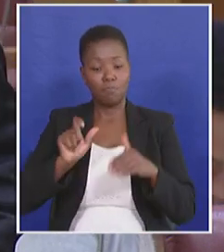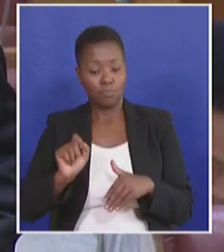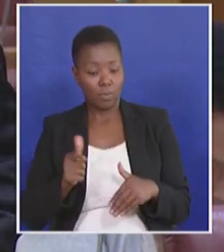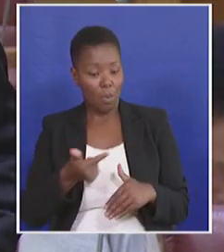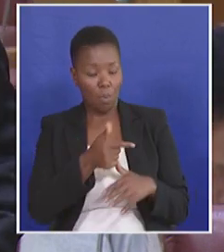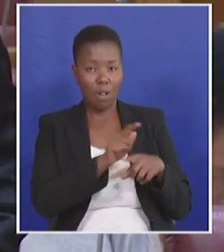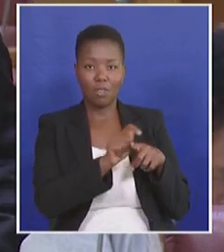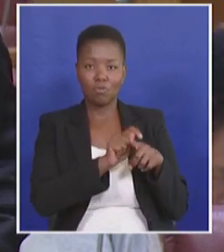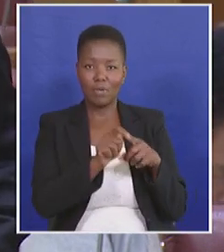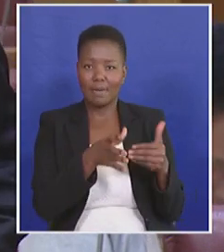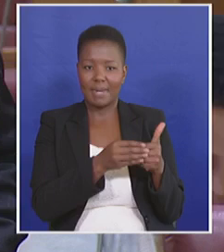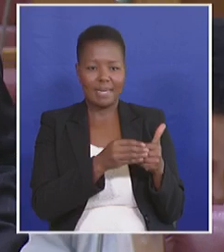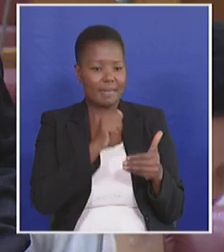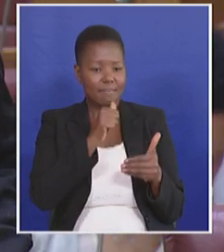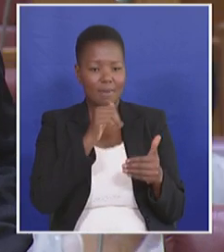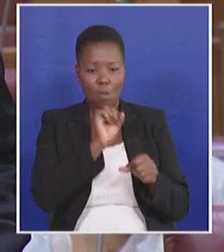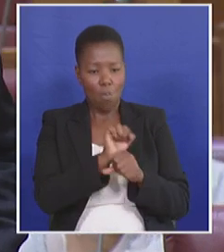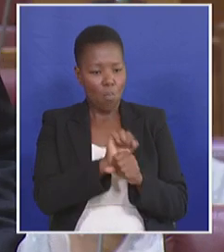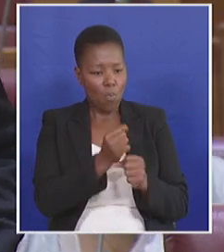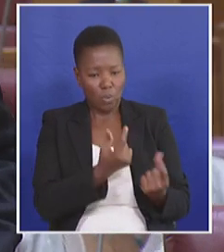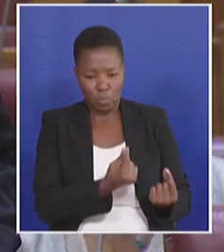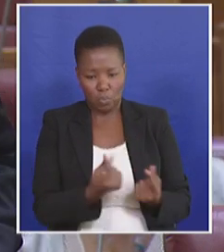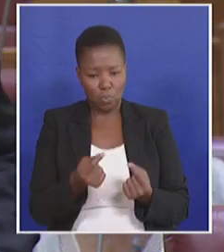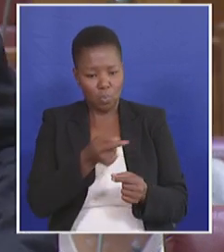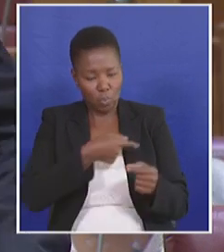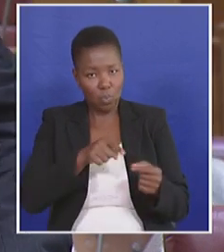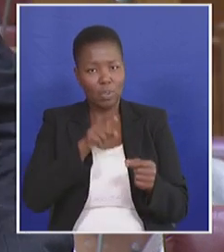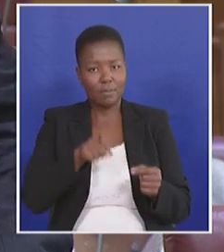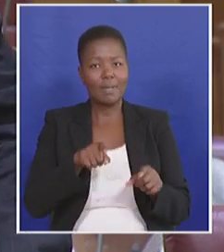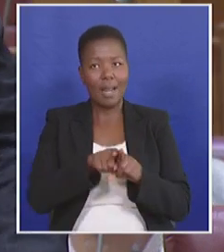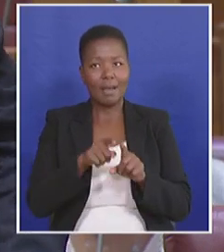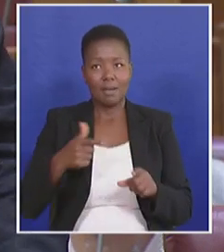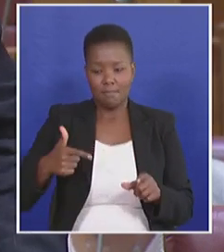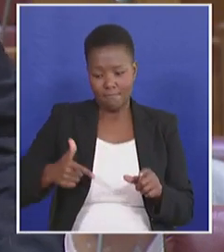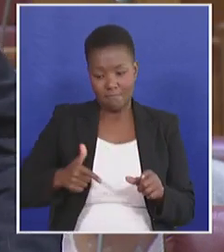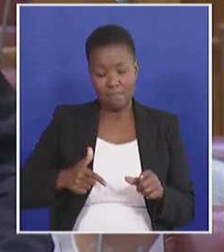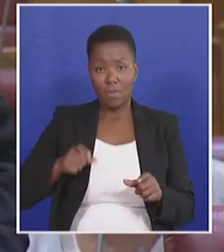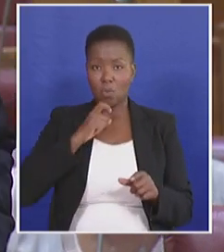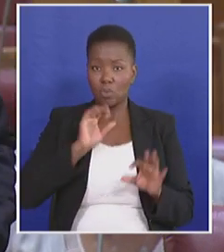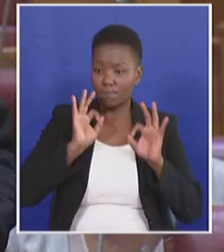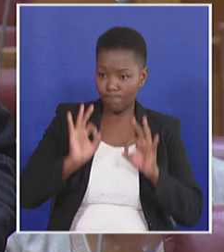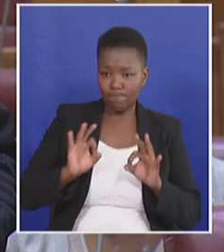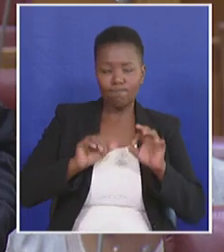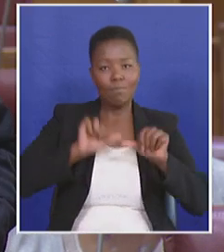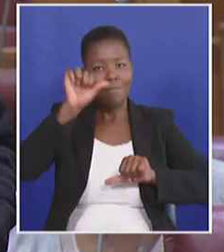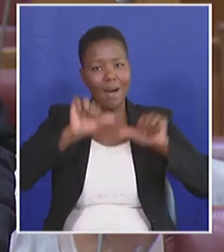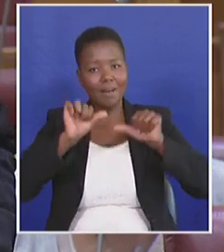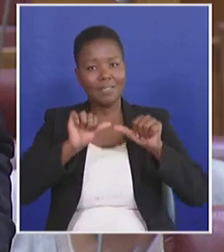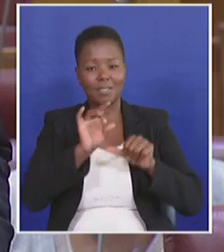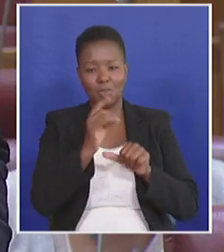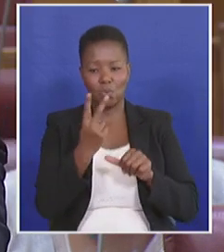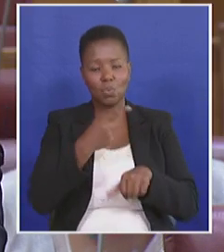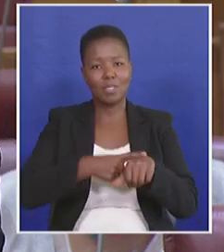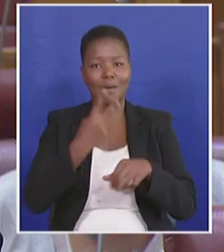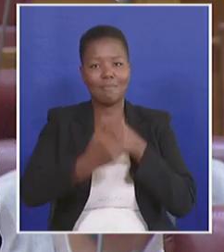of the type of work they perform, are subjected to firearm competence assessment twice a year to ensure their